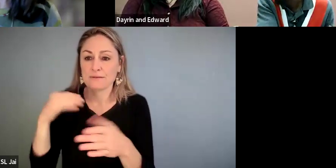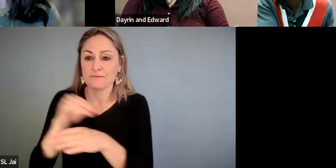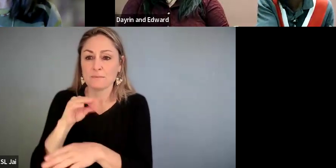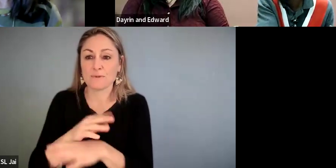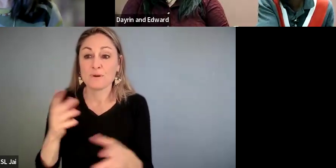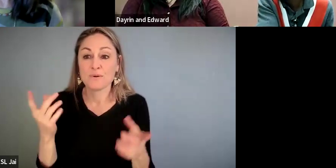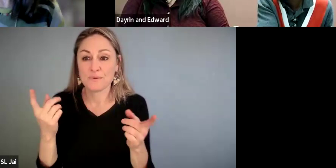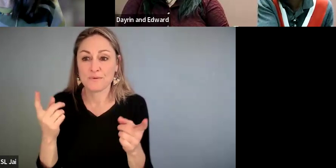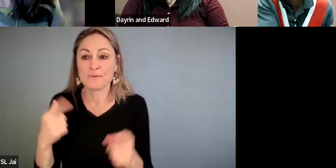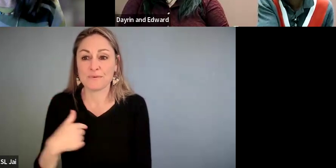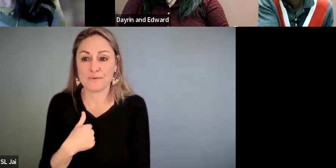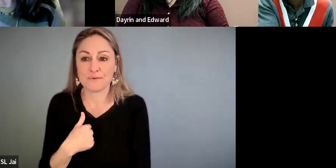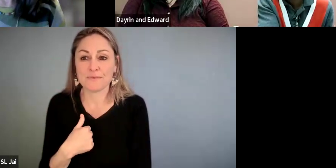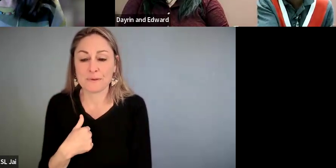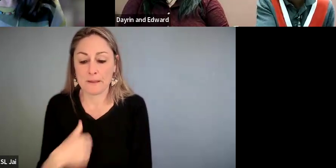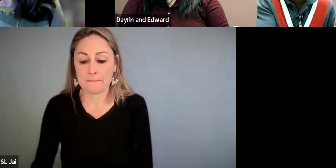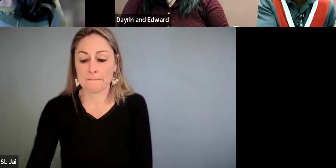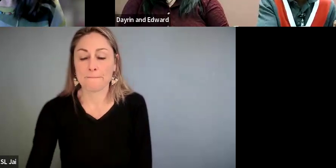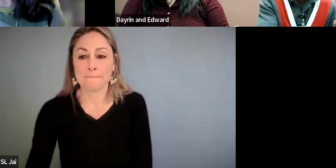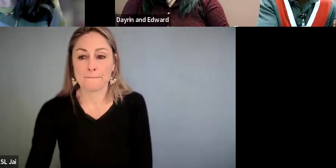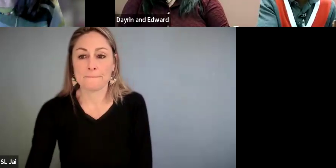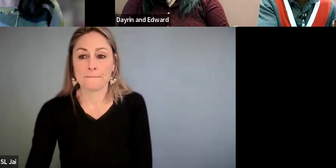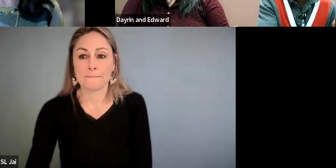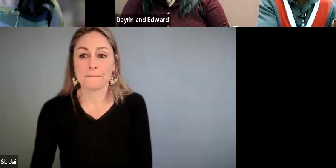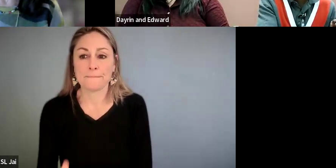and ask for what you want and need.